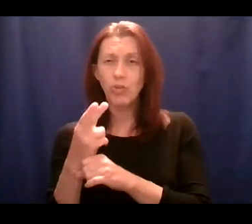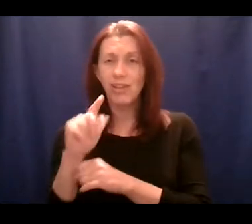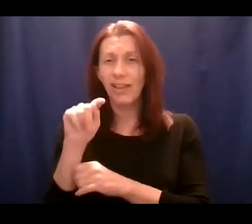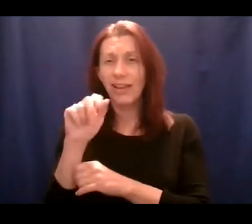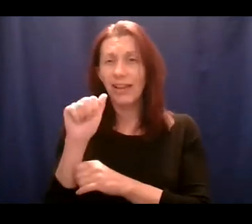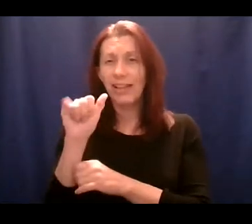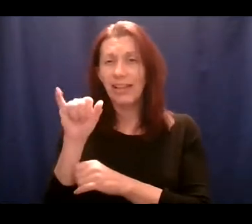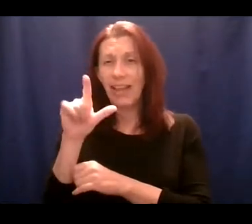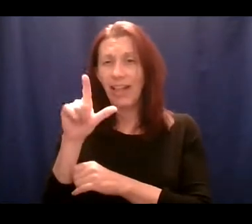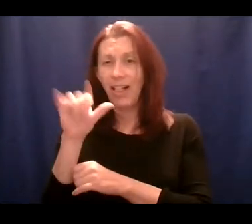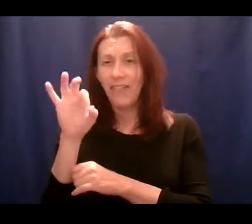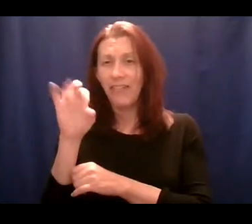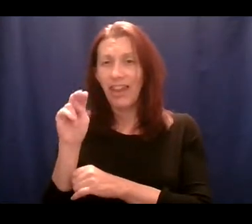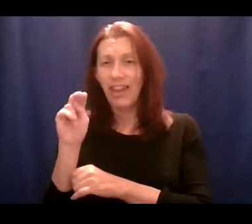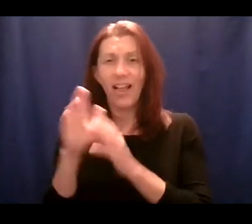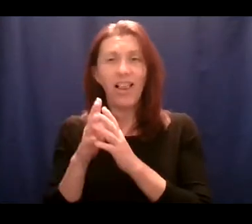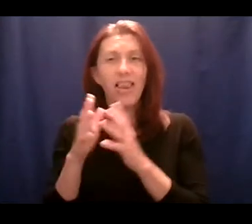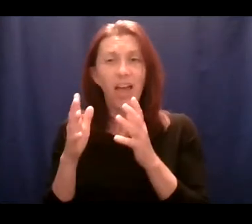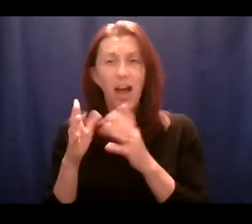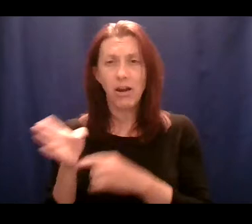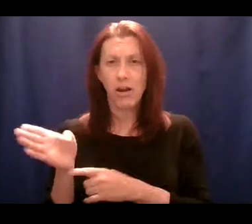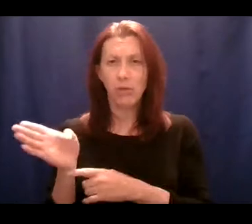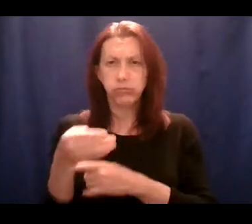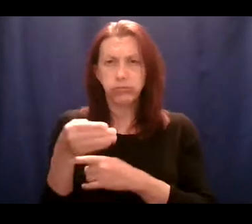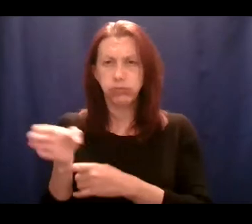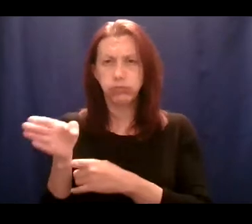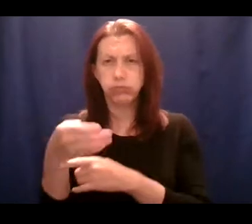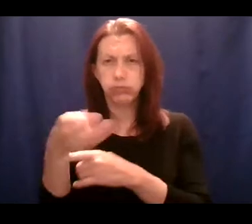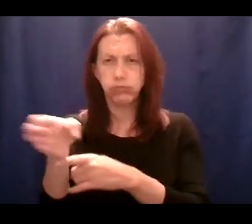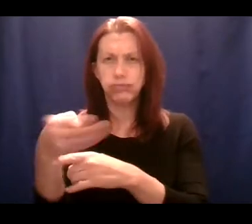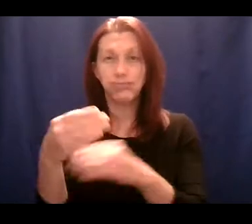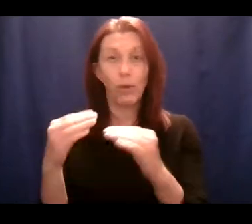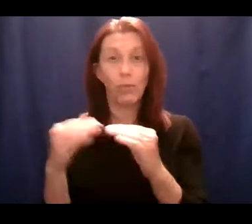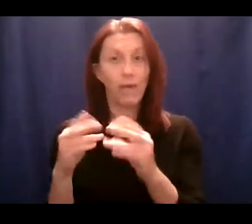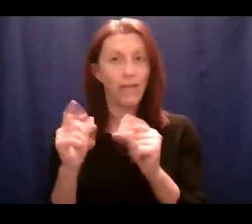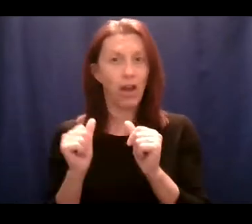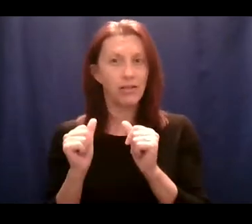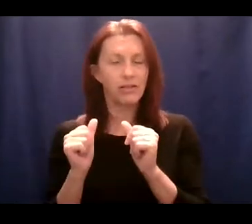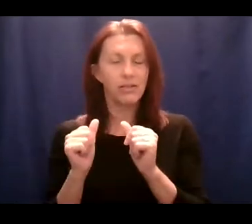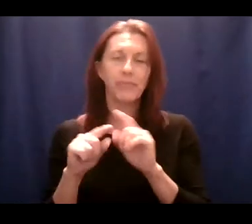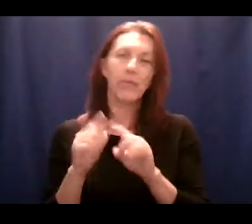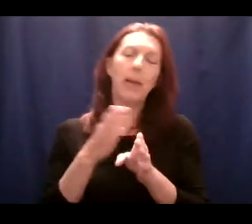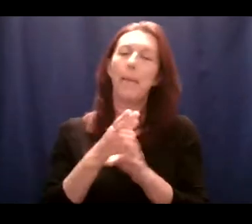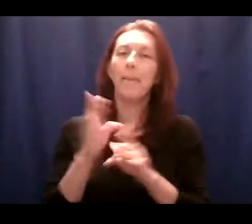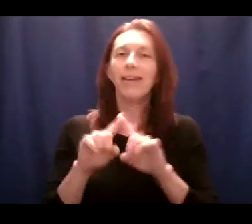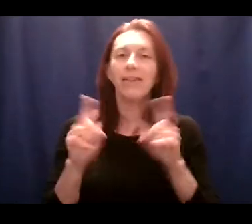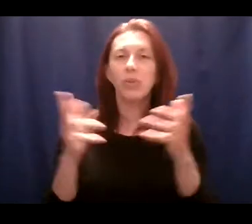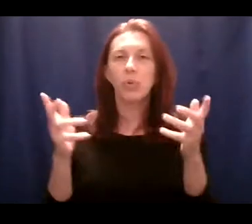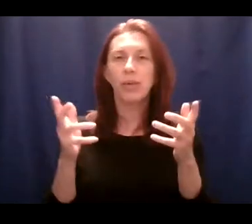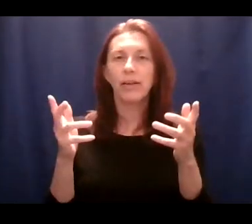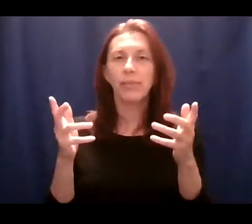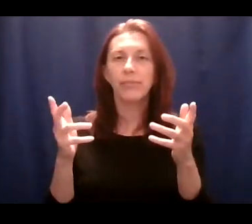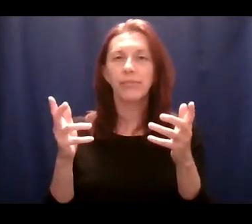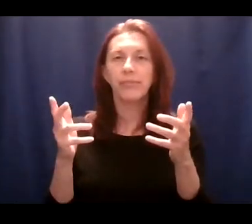fin. They're cruising a little faster. One of the main differences, though, has to do with something that